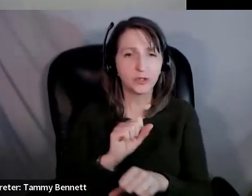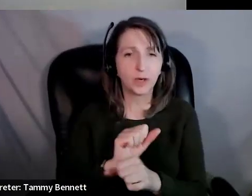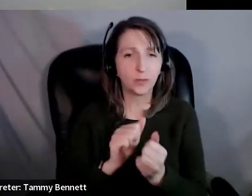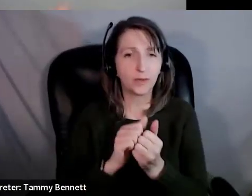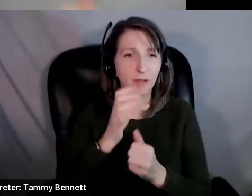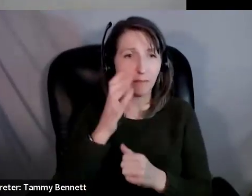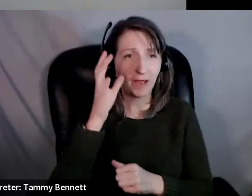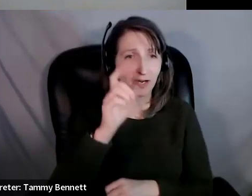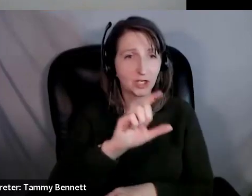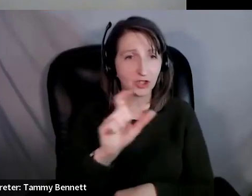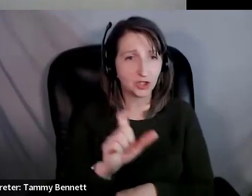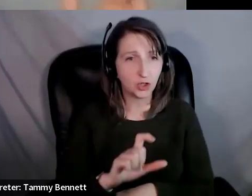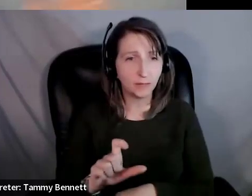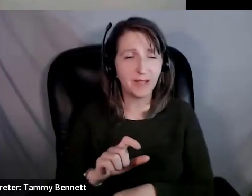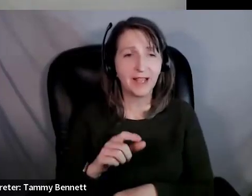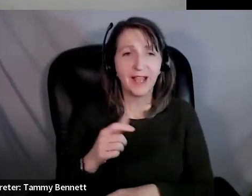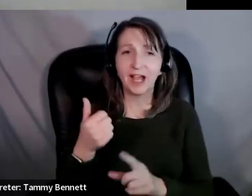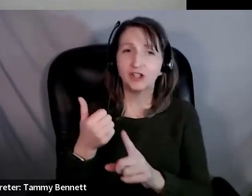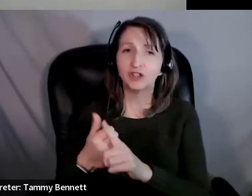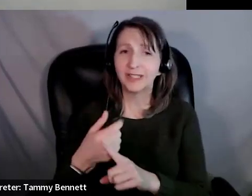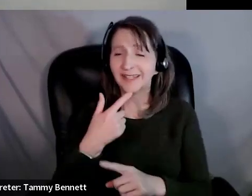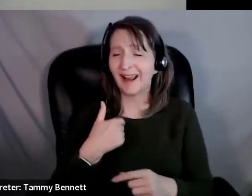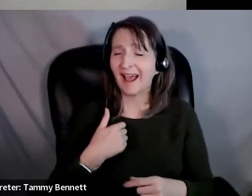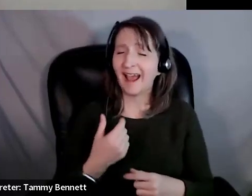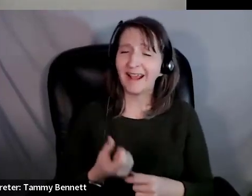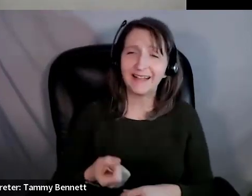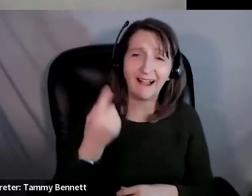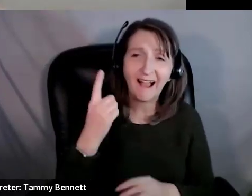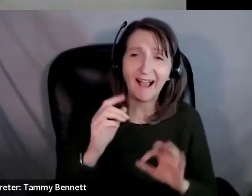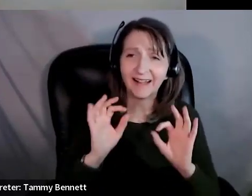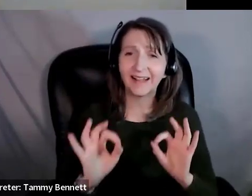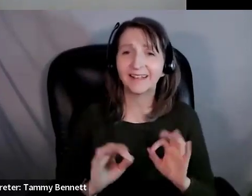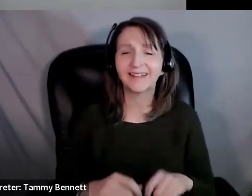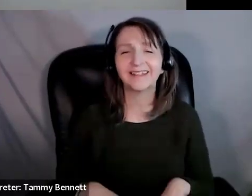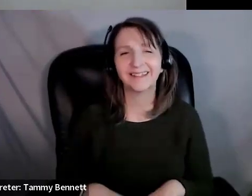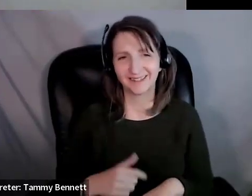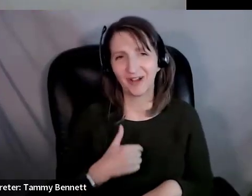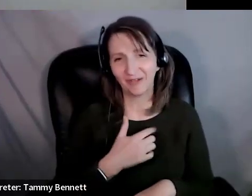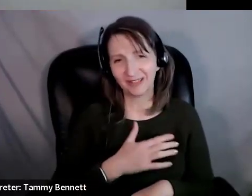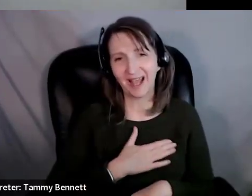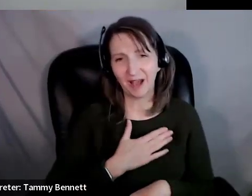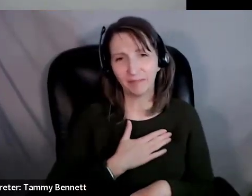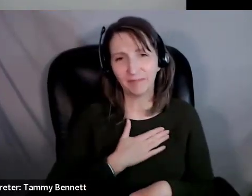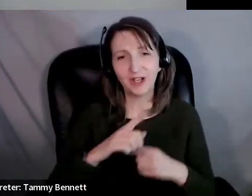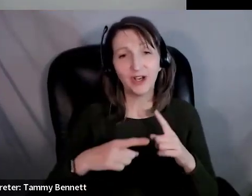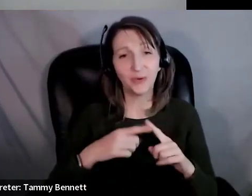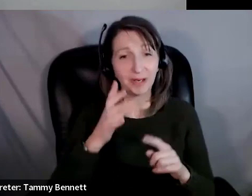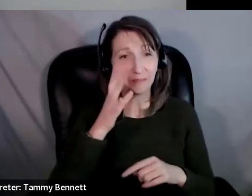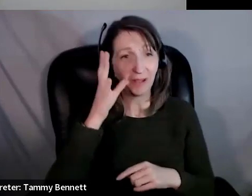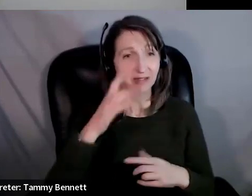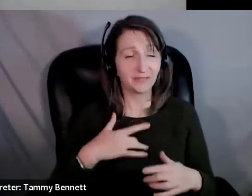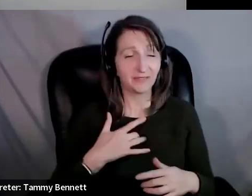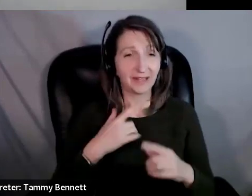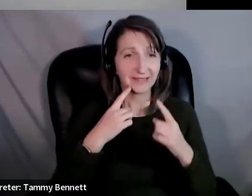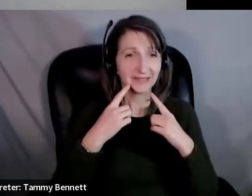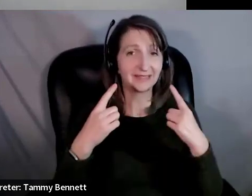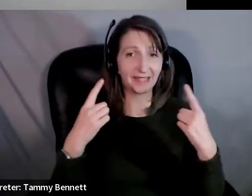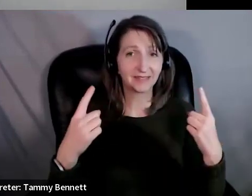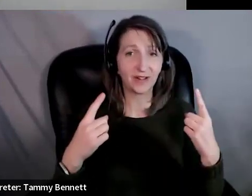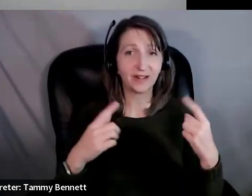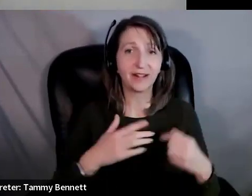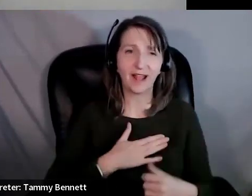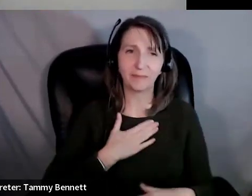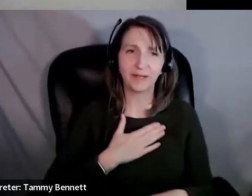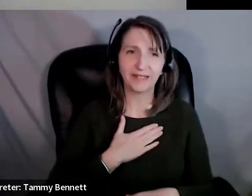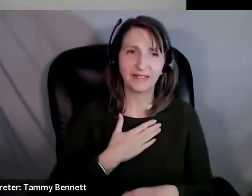over zoom and she was like, I got this. And I'm like, I'm so glad. So it's really nice to see when parents feel successful. And, um, sometimes